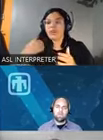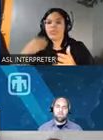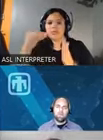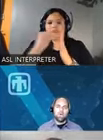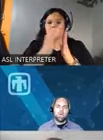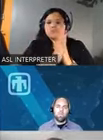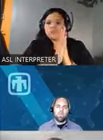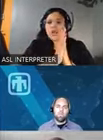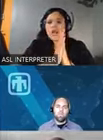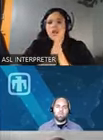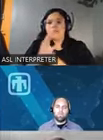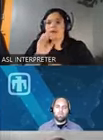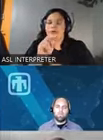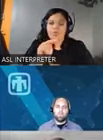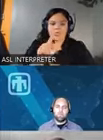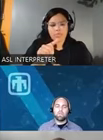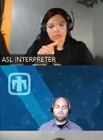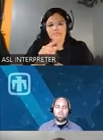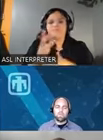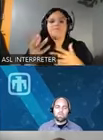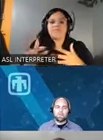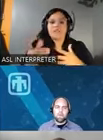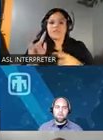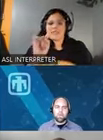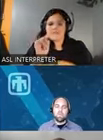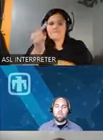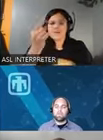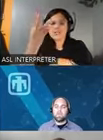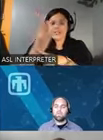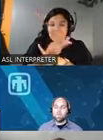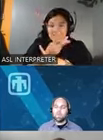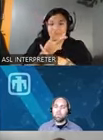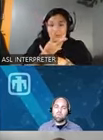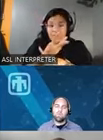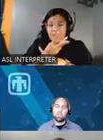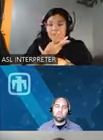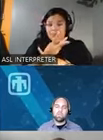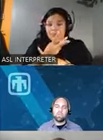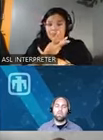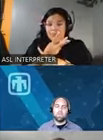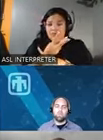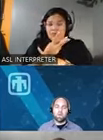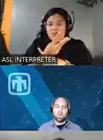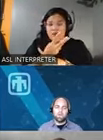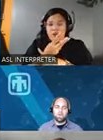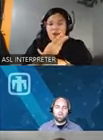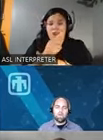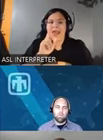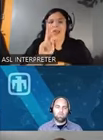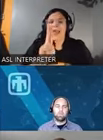Mayagüez. And during the first 6 months, the DOE and the labs regularly met with UPRM